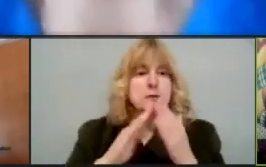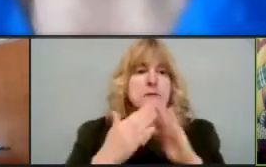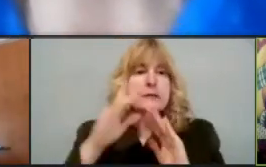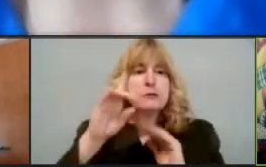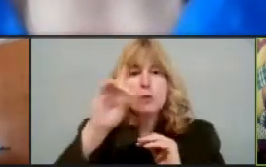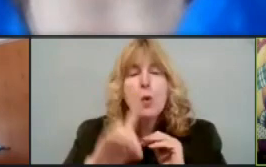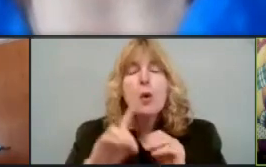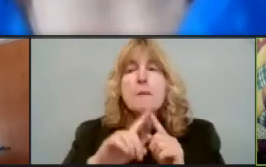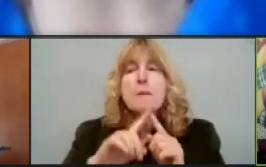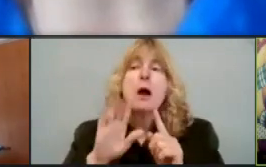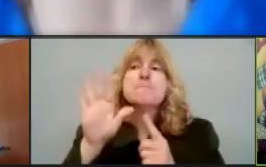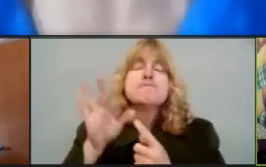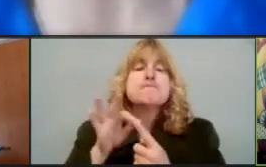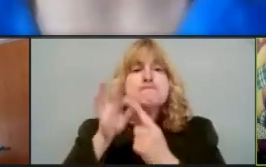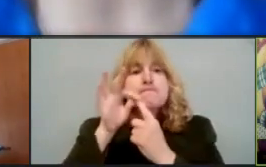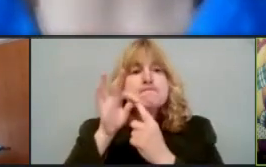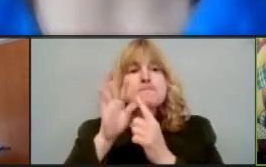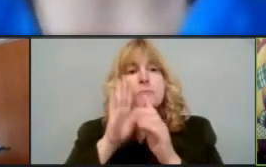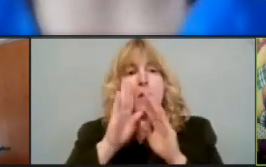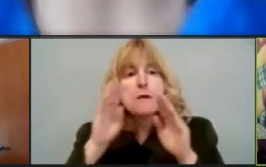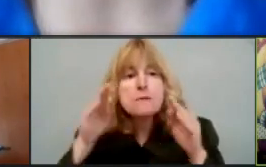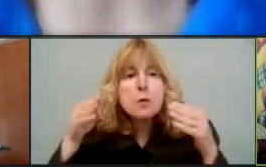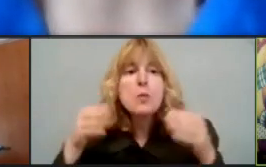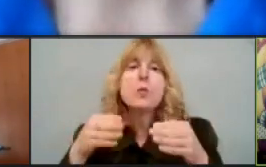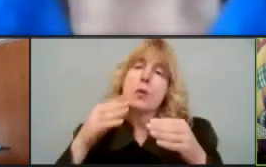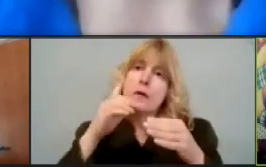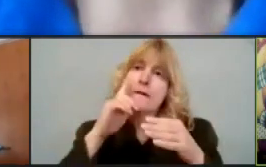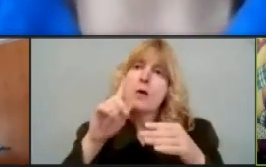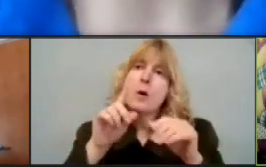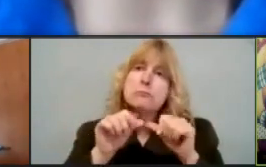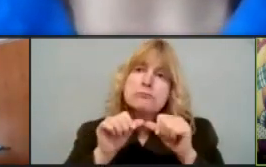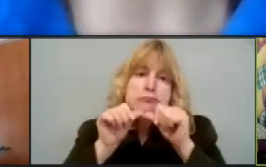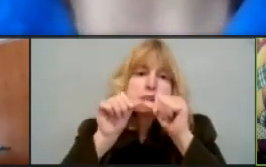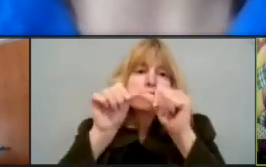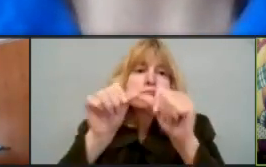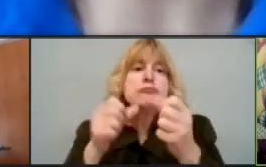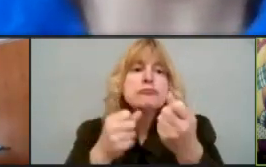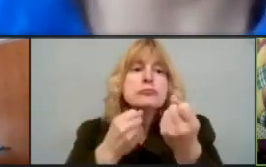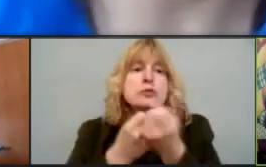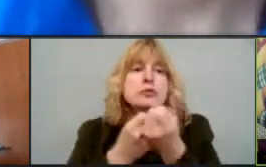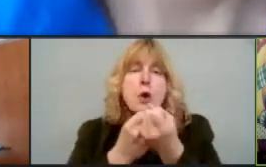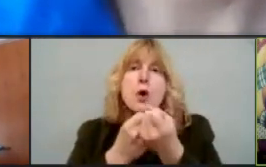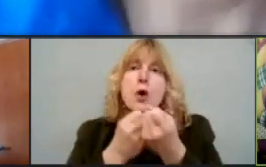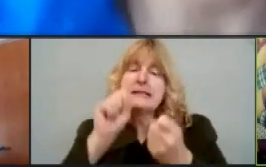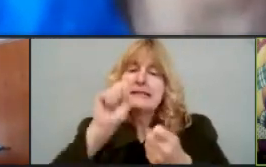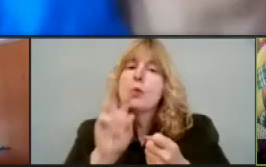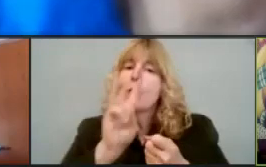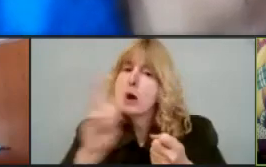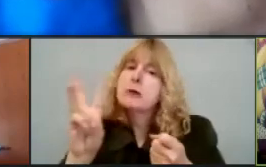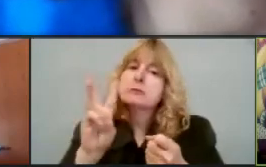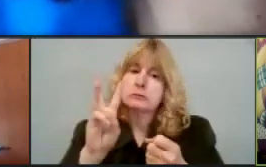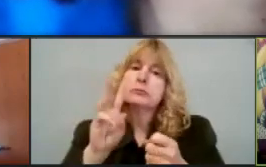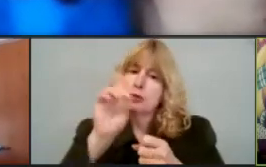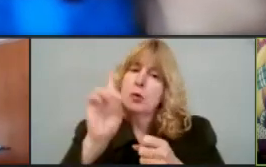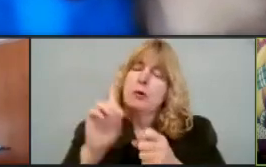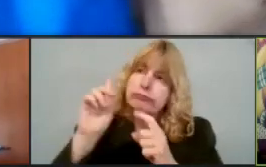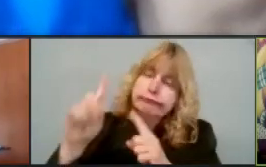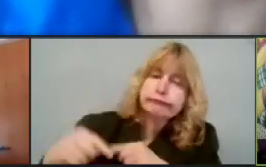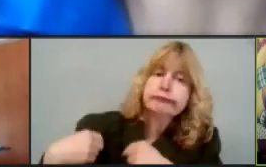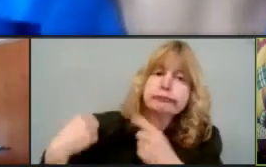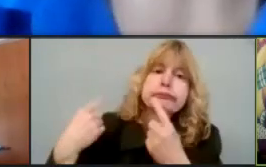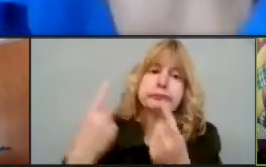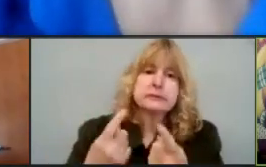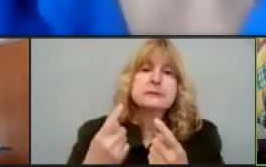focus and it's a long-term focus in supporting the community in Southwest Detroit. We're pleased to have join us